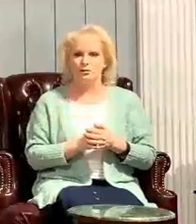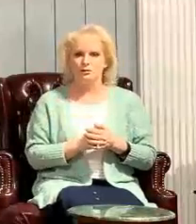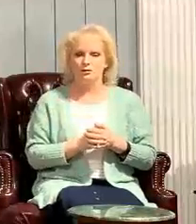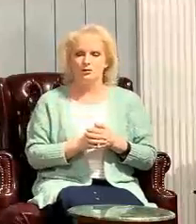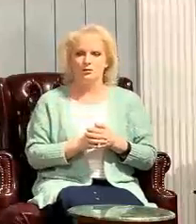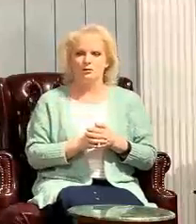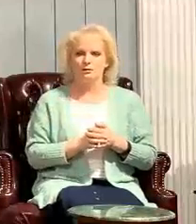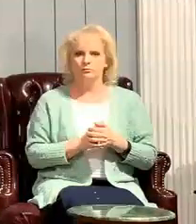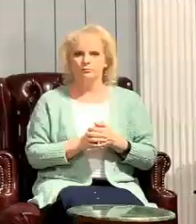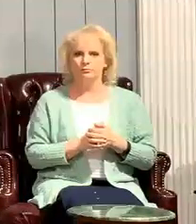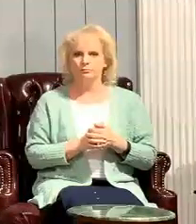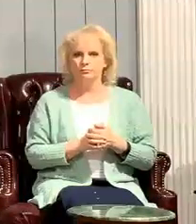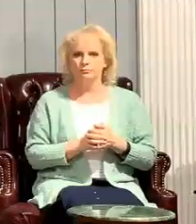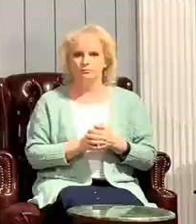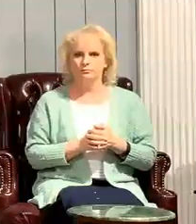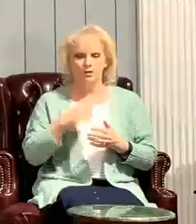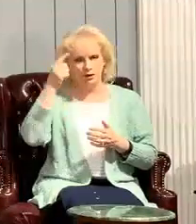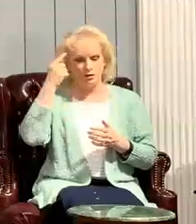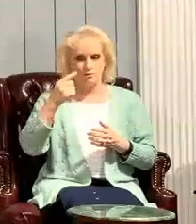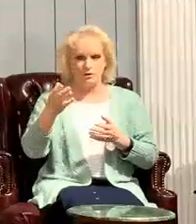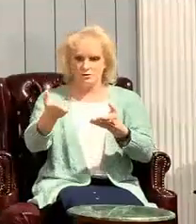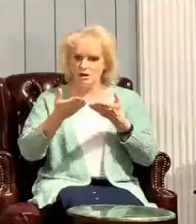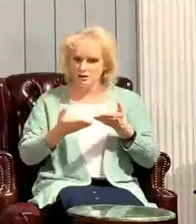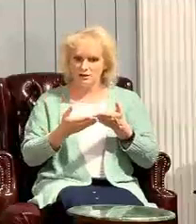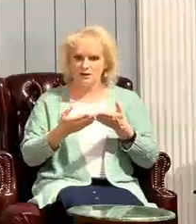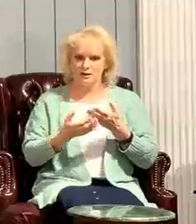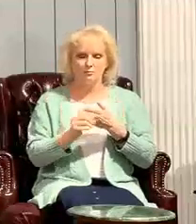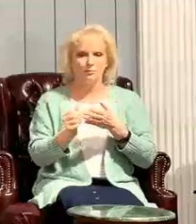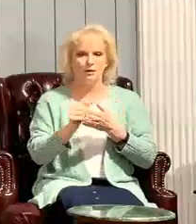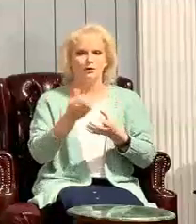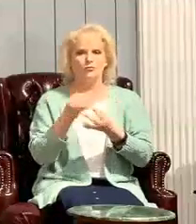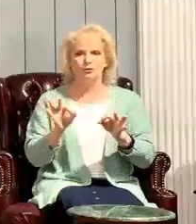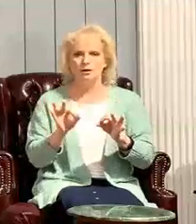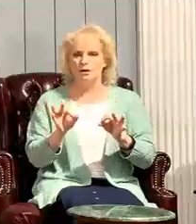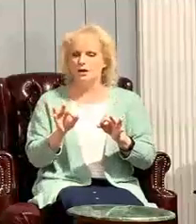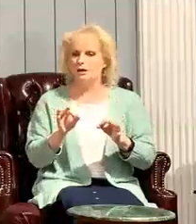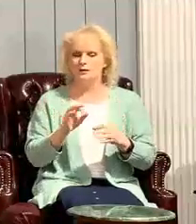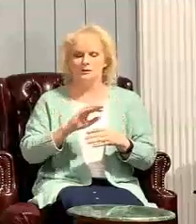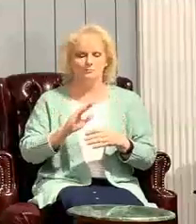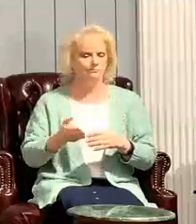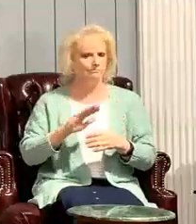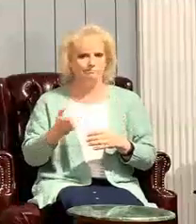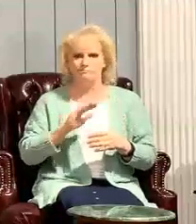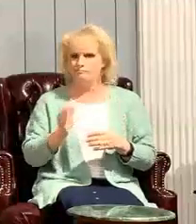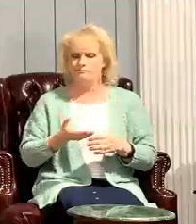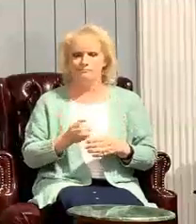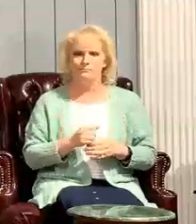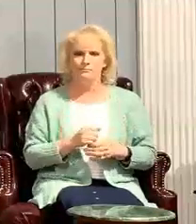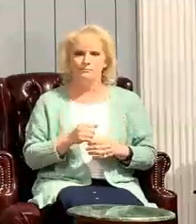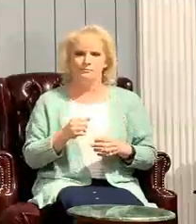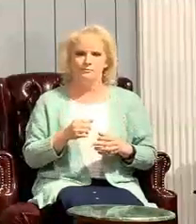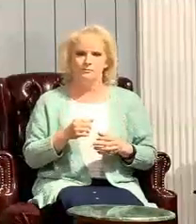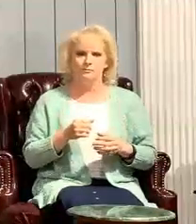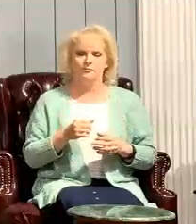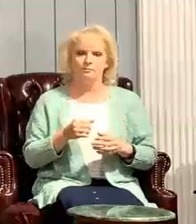Do not take government money. Government does not give money away free, ever, ever, ever. You know, this is free